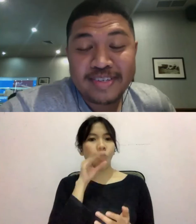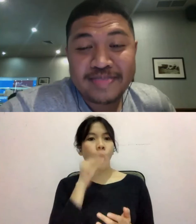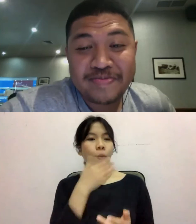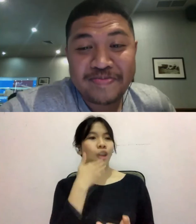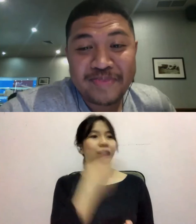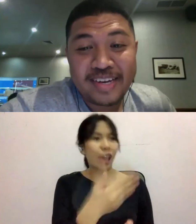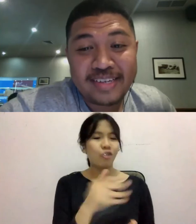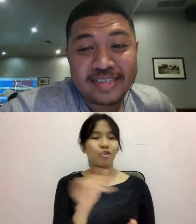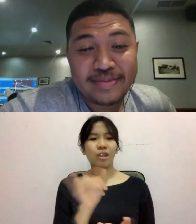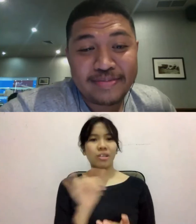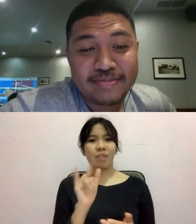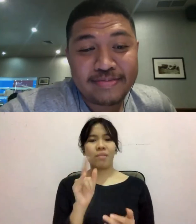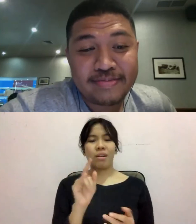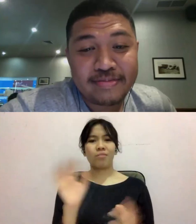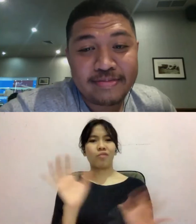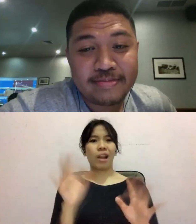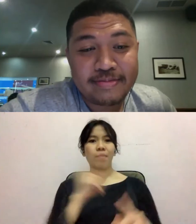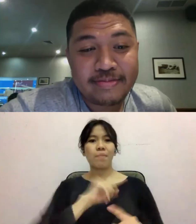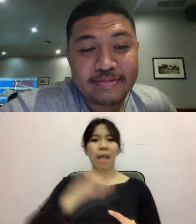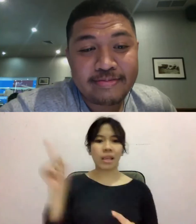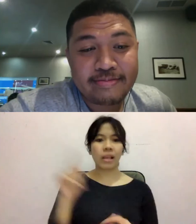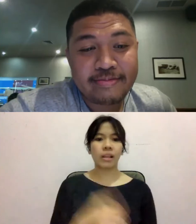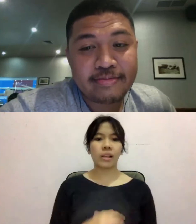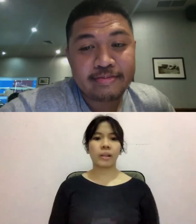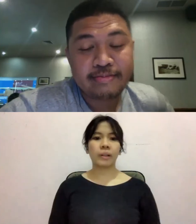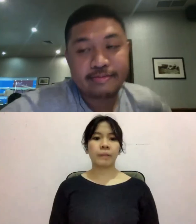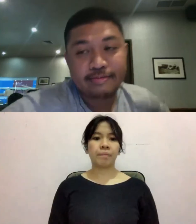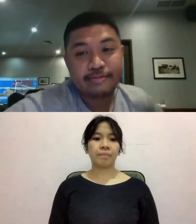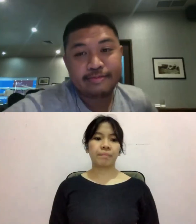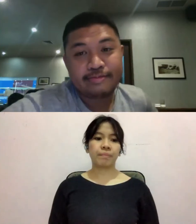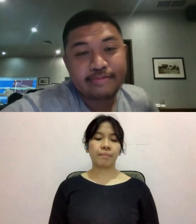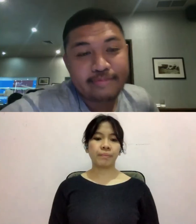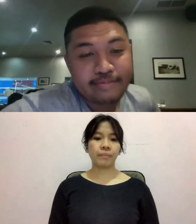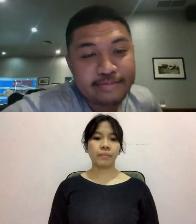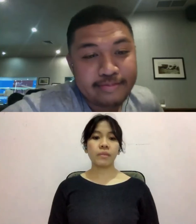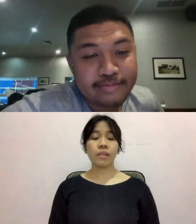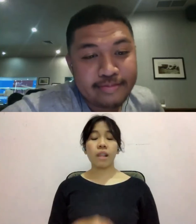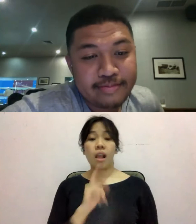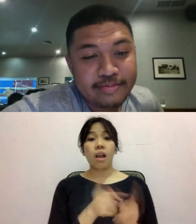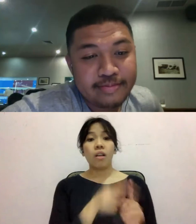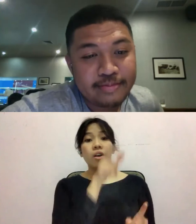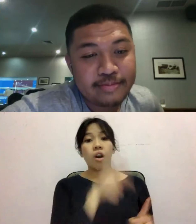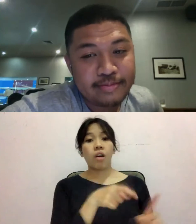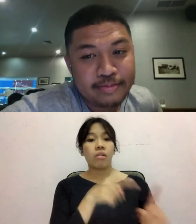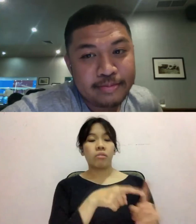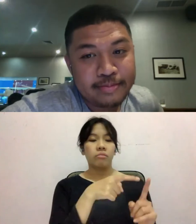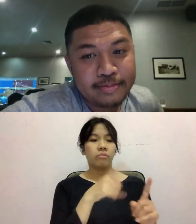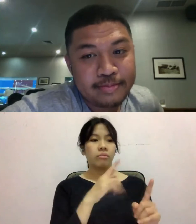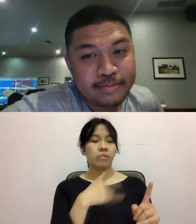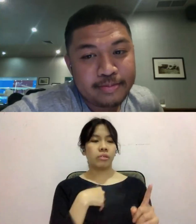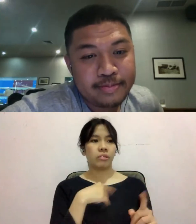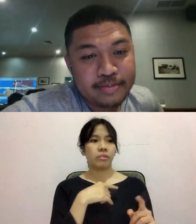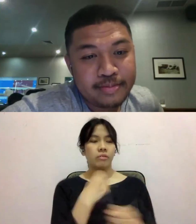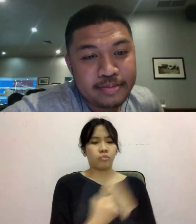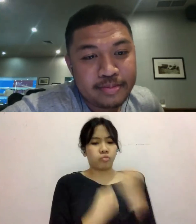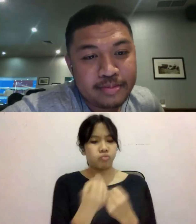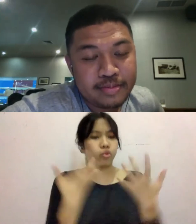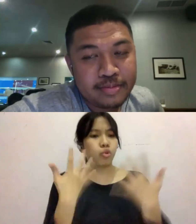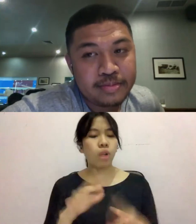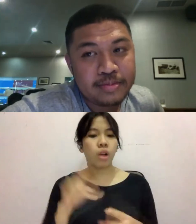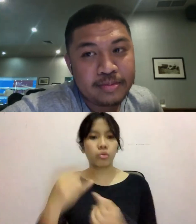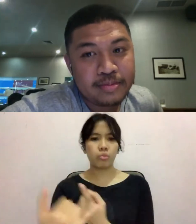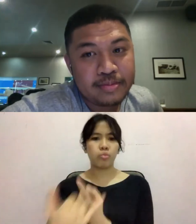That can also come from discrimination as well. If that person is a bully, then no matter what we do, no matter how nice